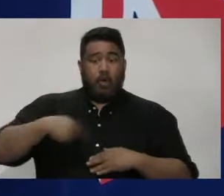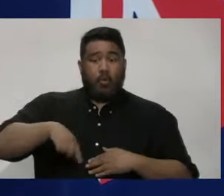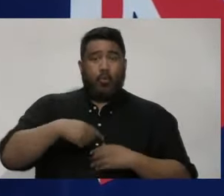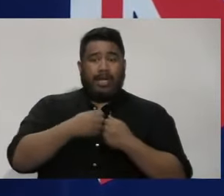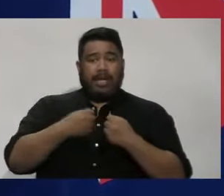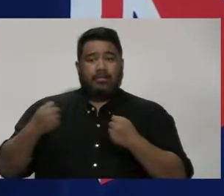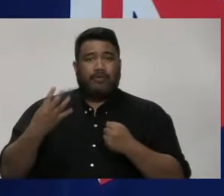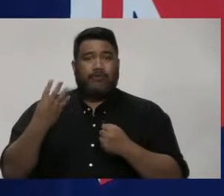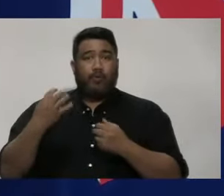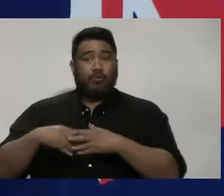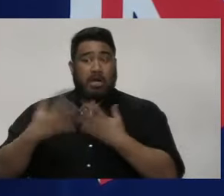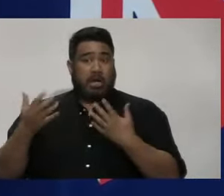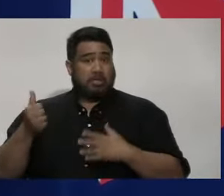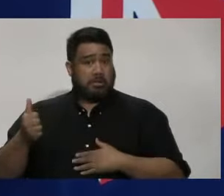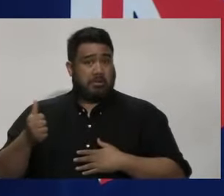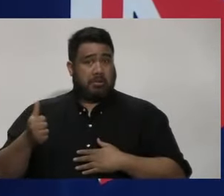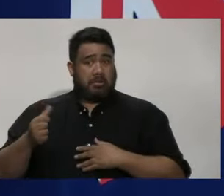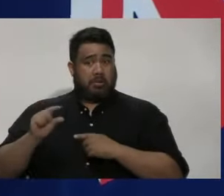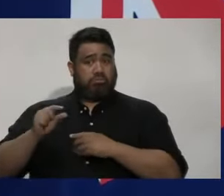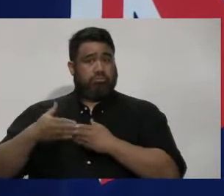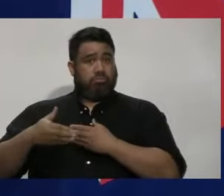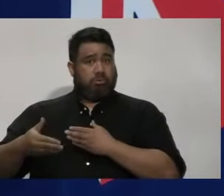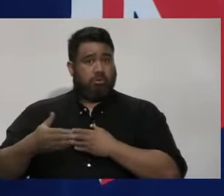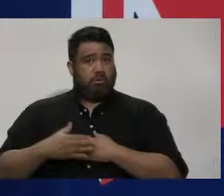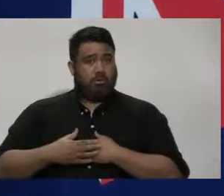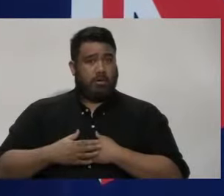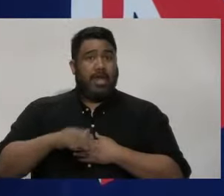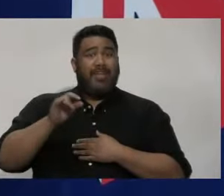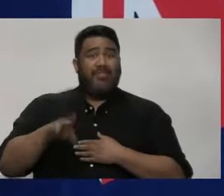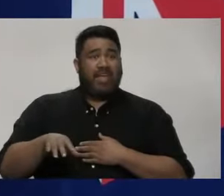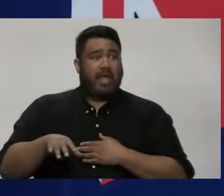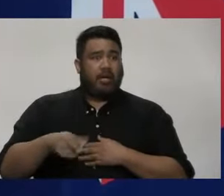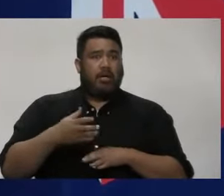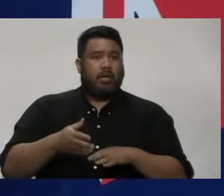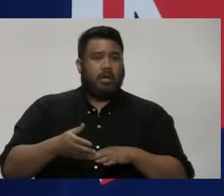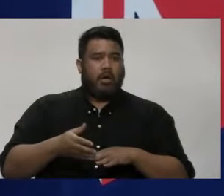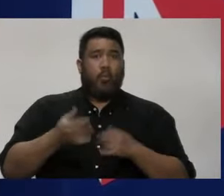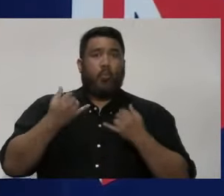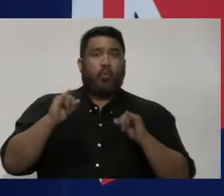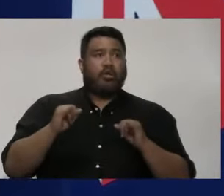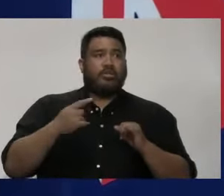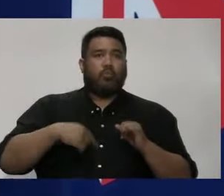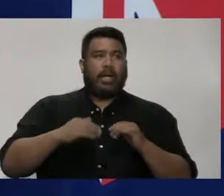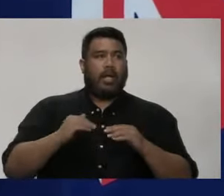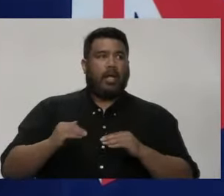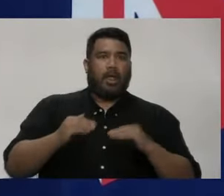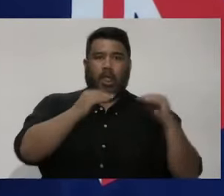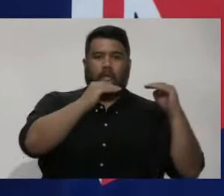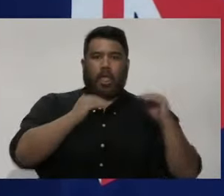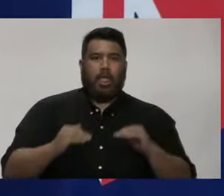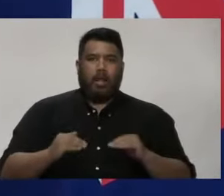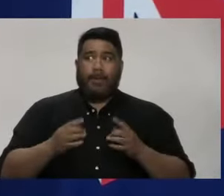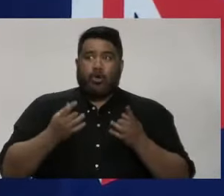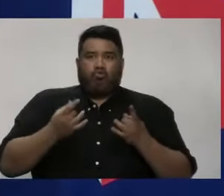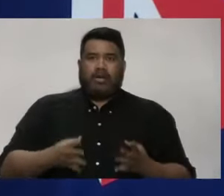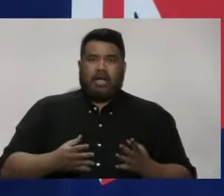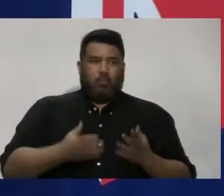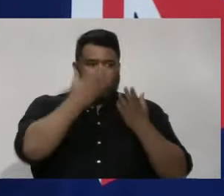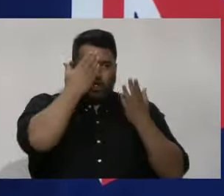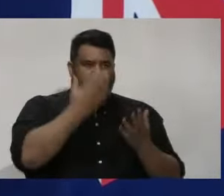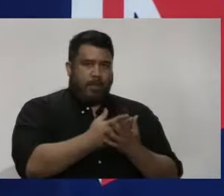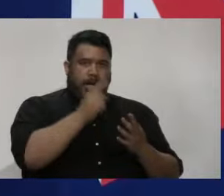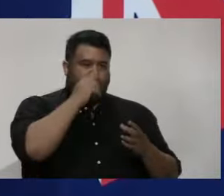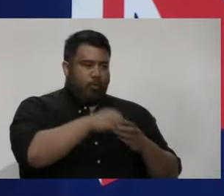increase versus the potential that you come out prematurely without the full confidence that we have the cluster and the full perimeter of that cluster